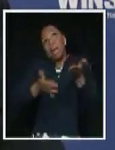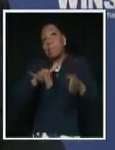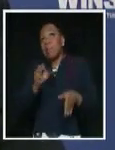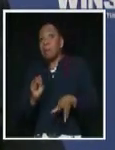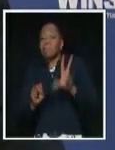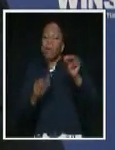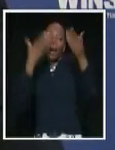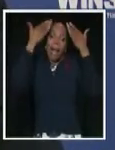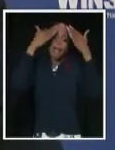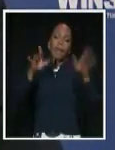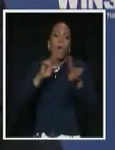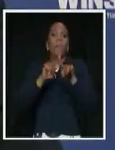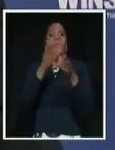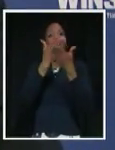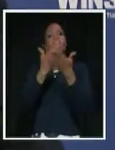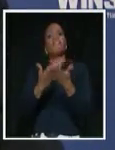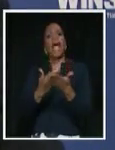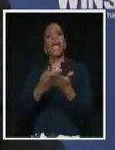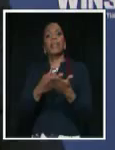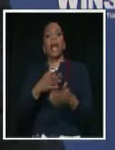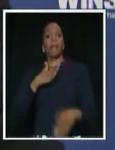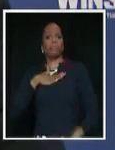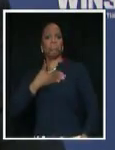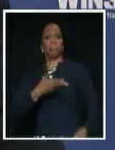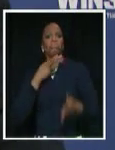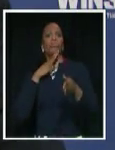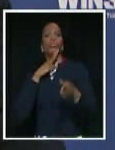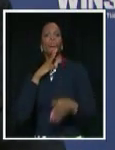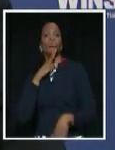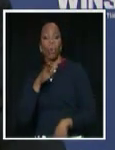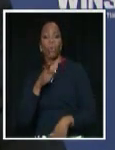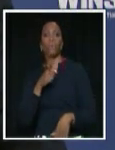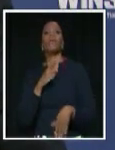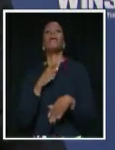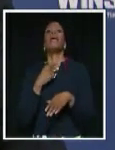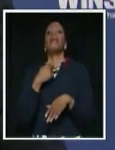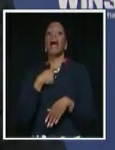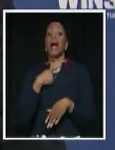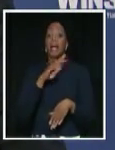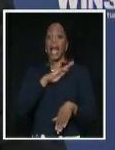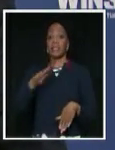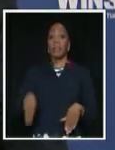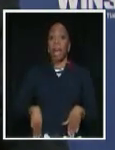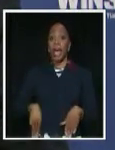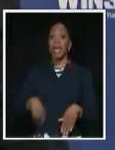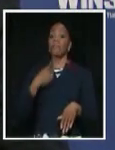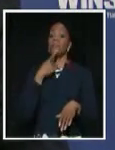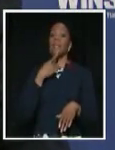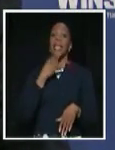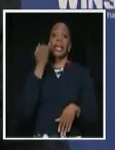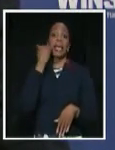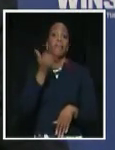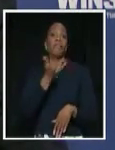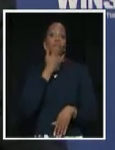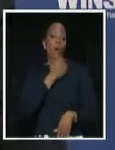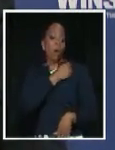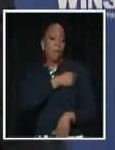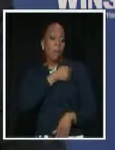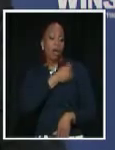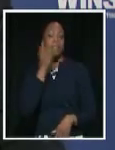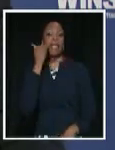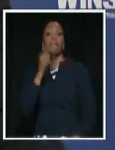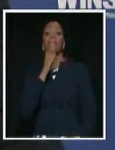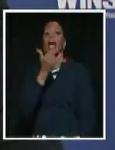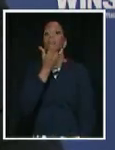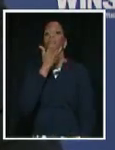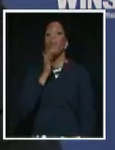is, I have always called it the way I see it. I will do that as mayor. And if I'm wrong, I'll apologize. And if I'm not wrong, I'm going to stick with it. That's